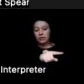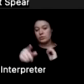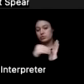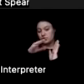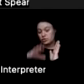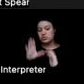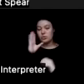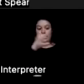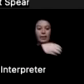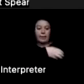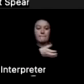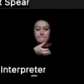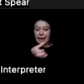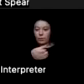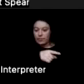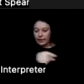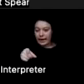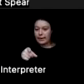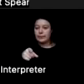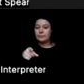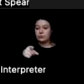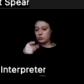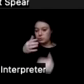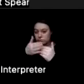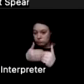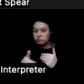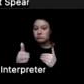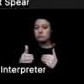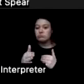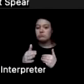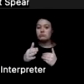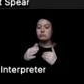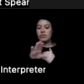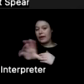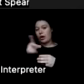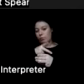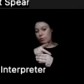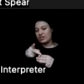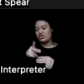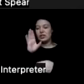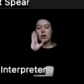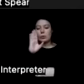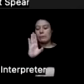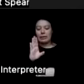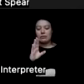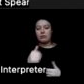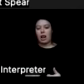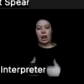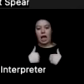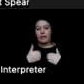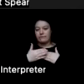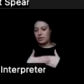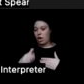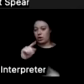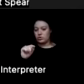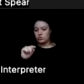different opportunities and careers that they might have. And these tools will be really lifelong tools that you're developing. And so as